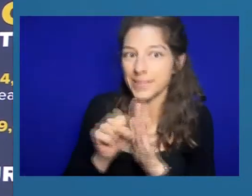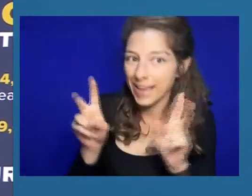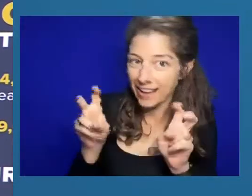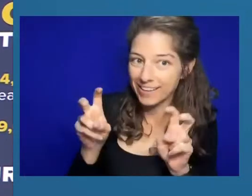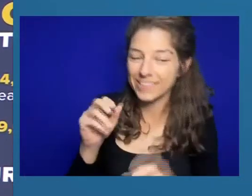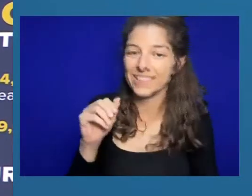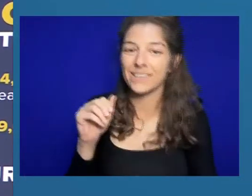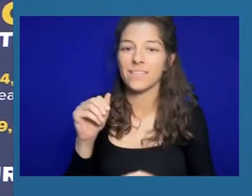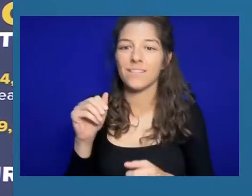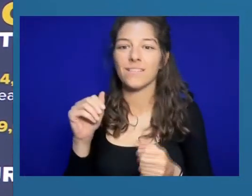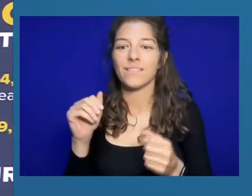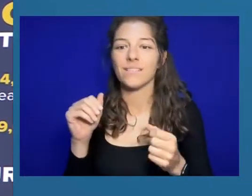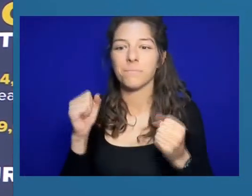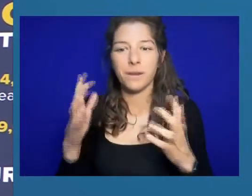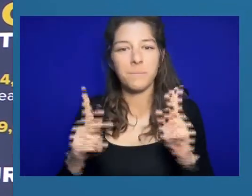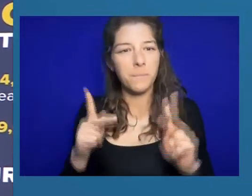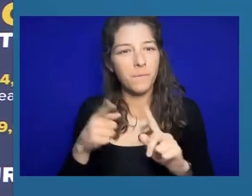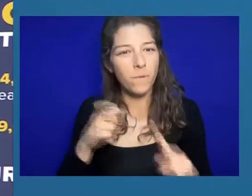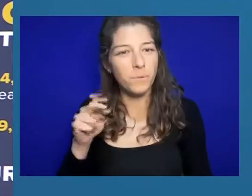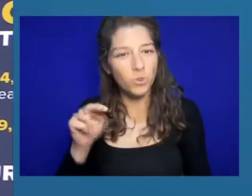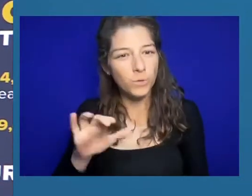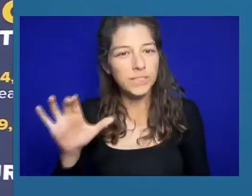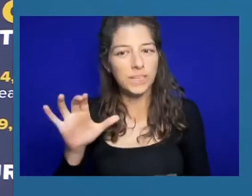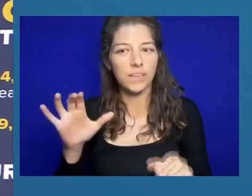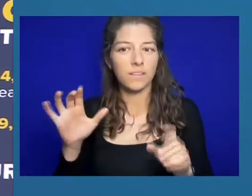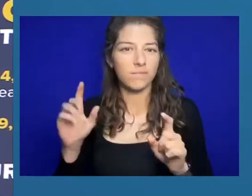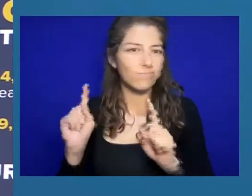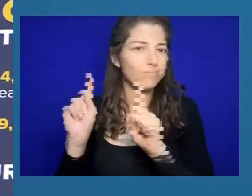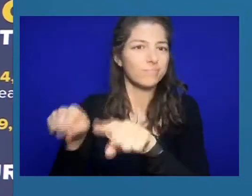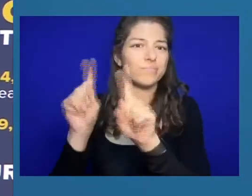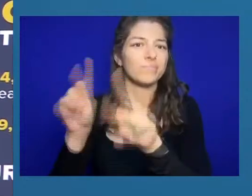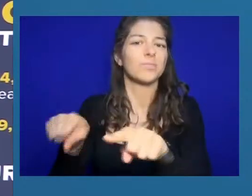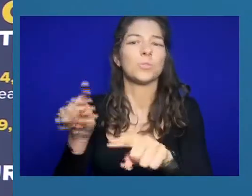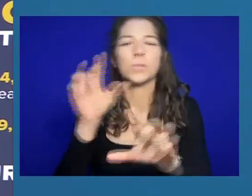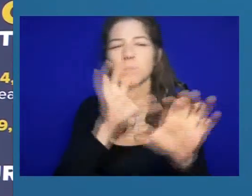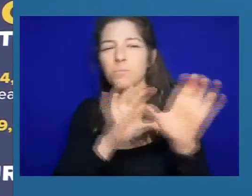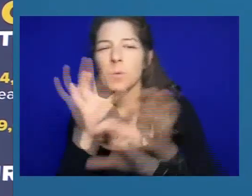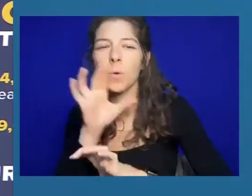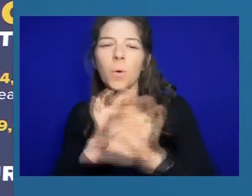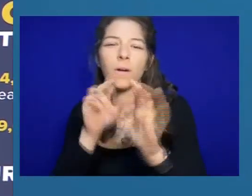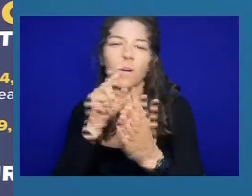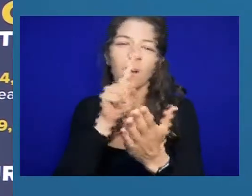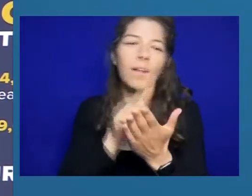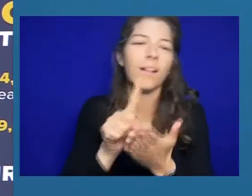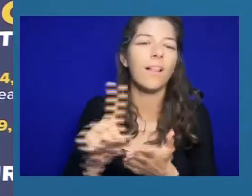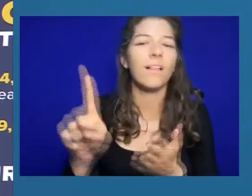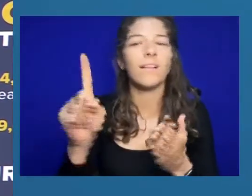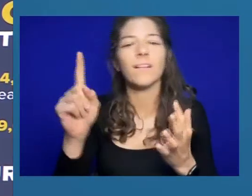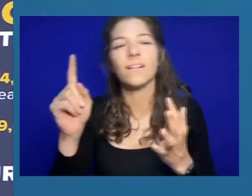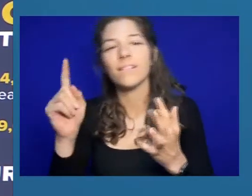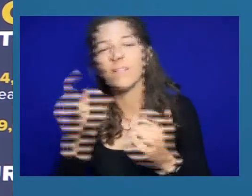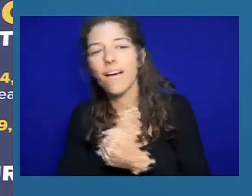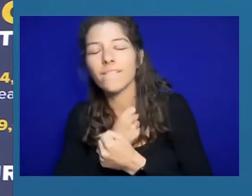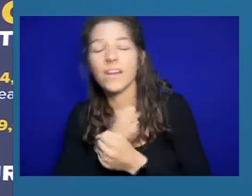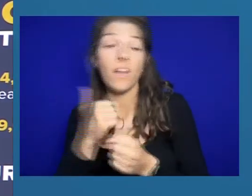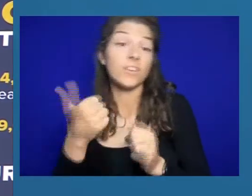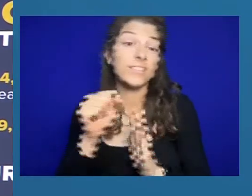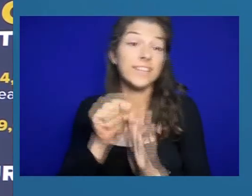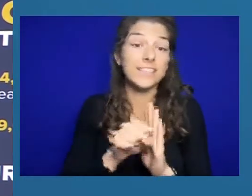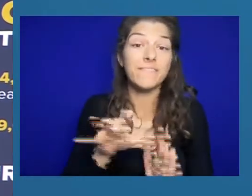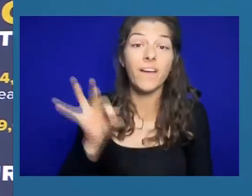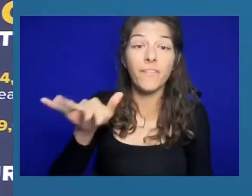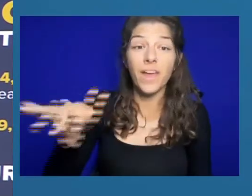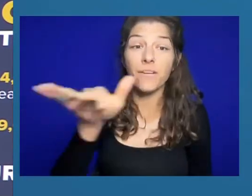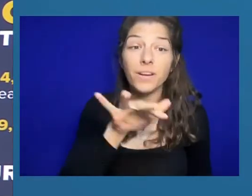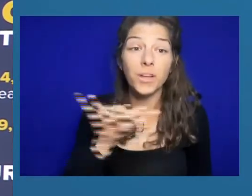A lot of people from New York City, a large population base, they came up here and explored and they fell in love as well. People from other states have discovered this area, people from all